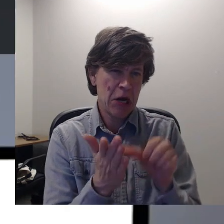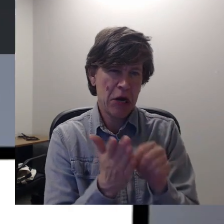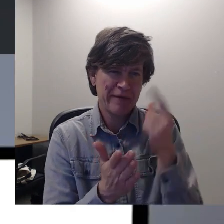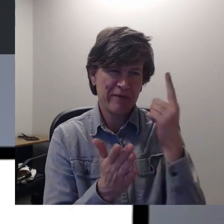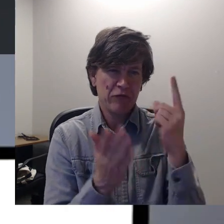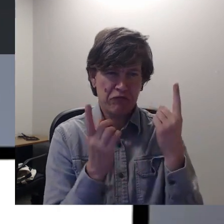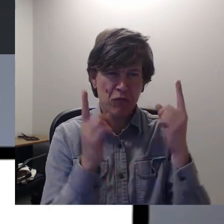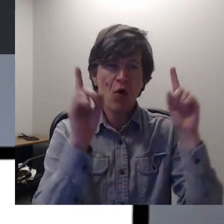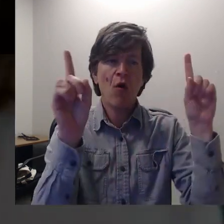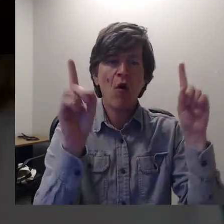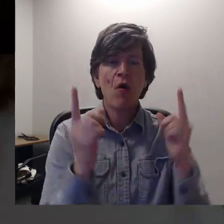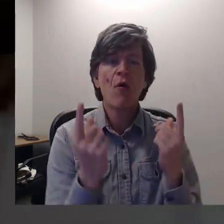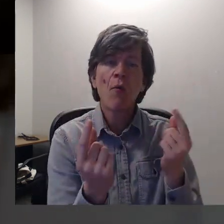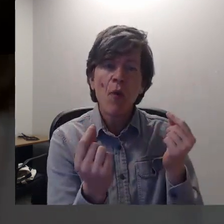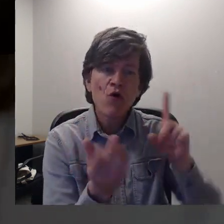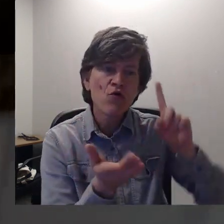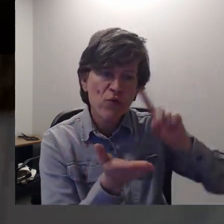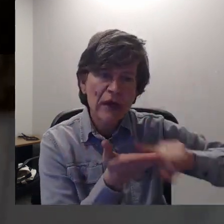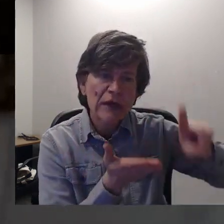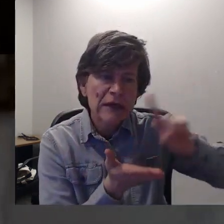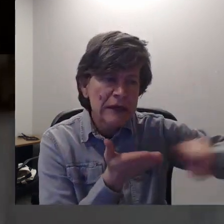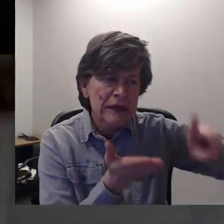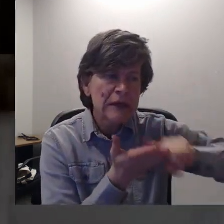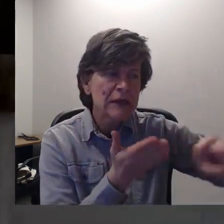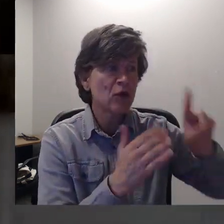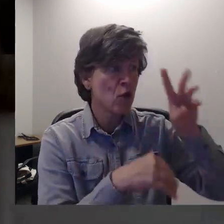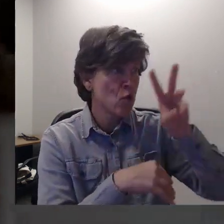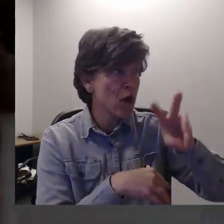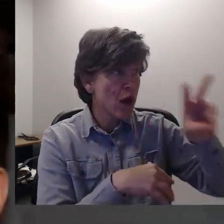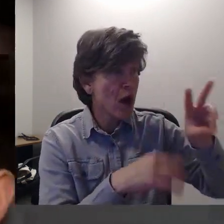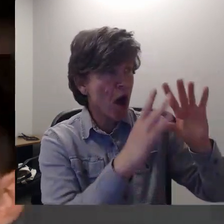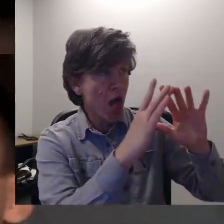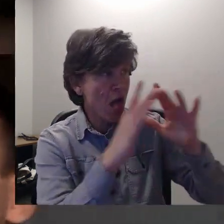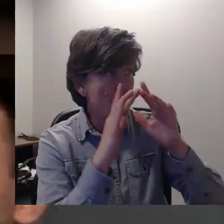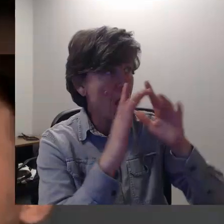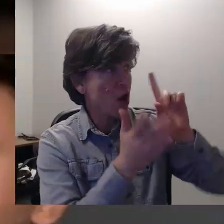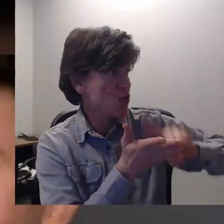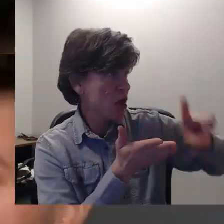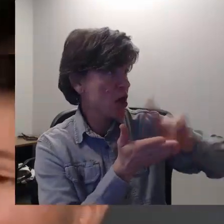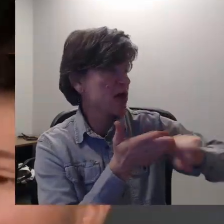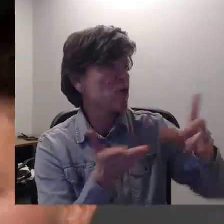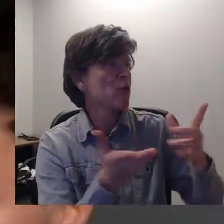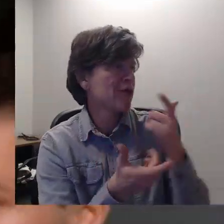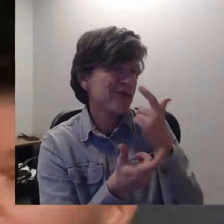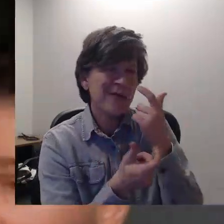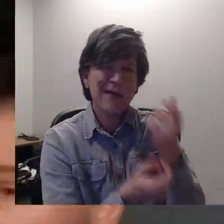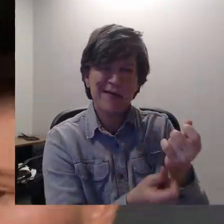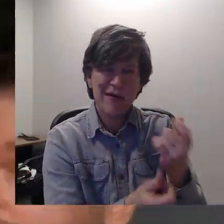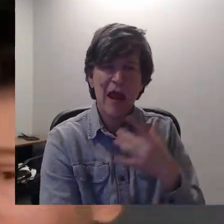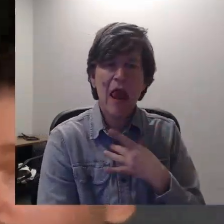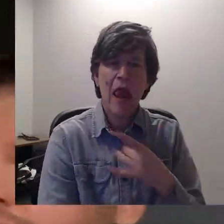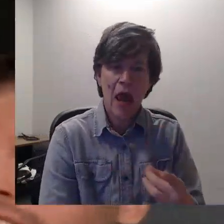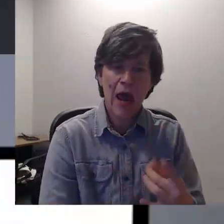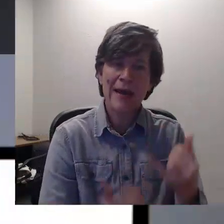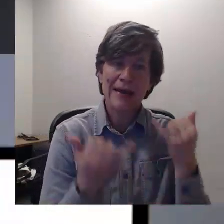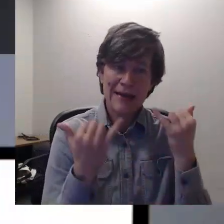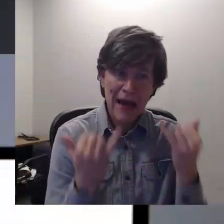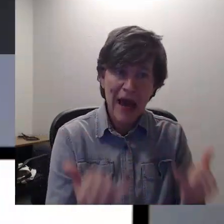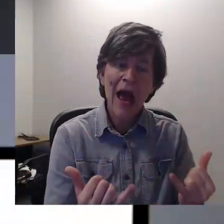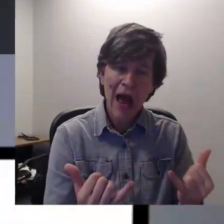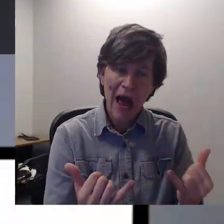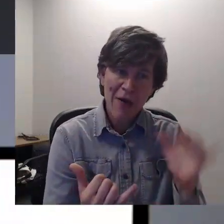Do some research, find your best things you can find on the web, stuff that you really like, that you're really interested in. Then divide it up into thirds and